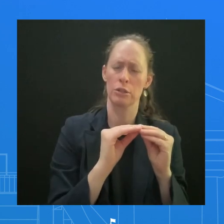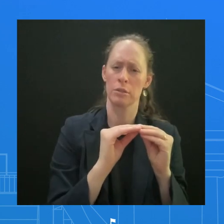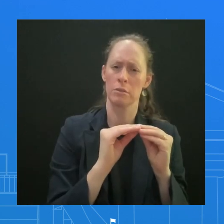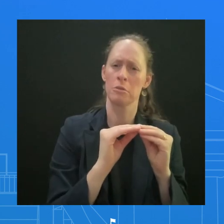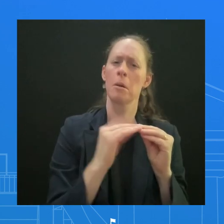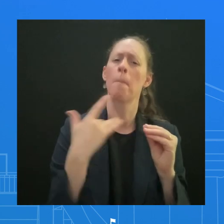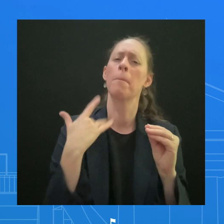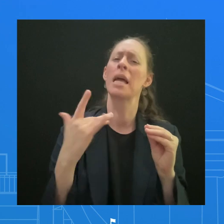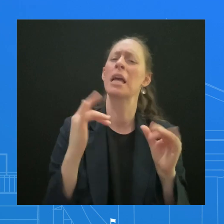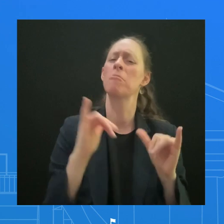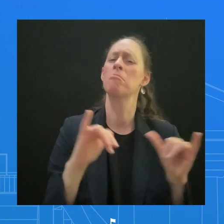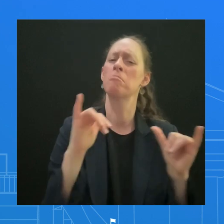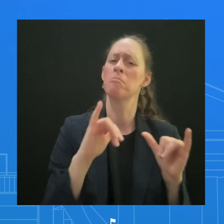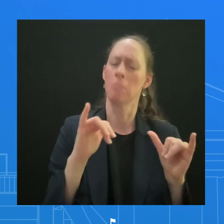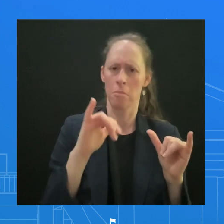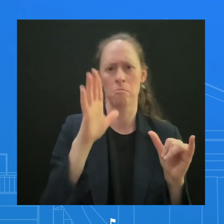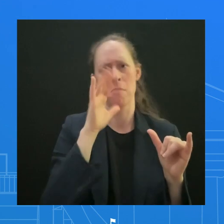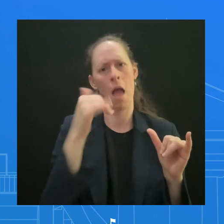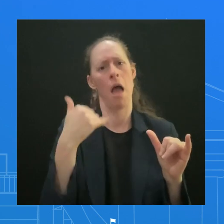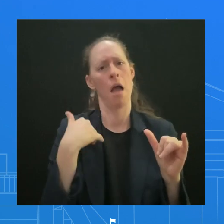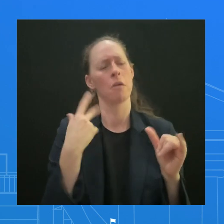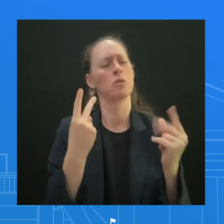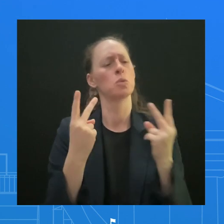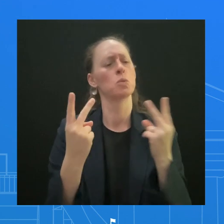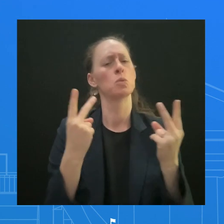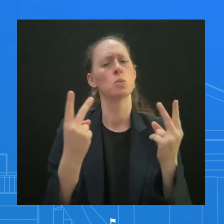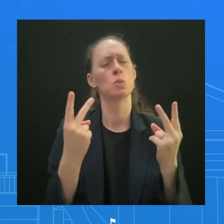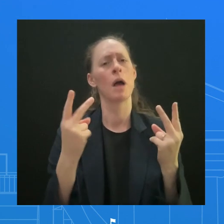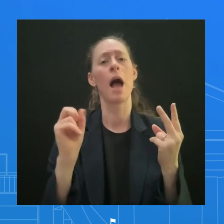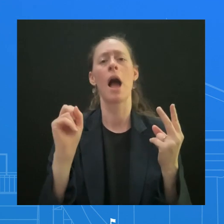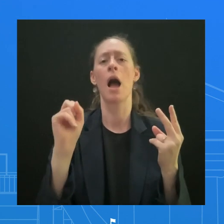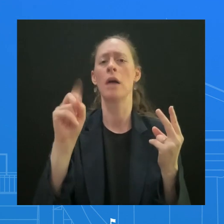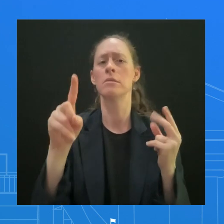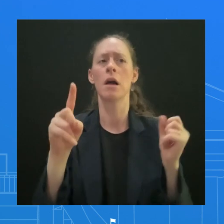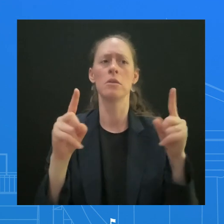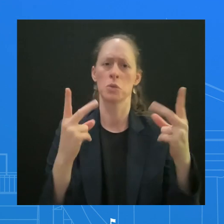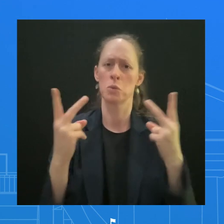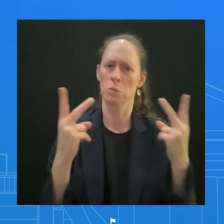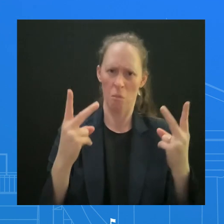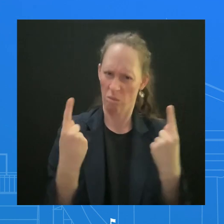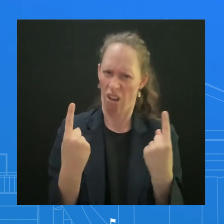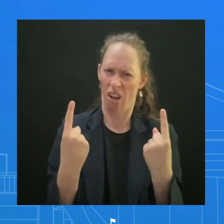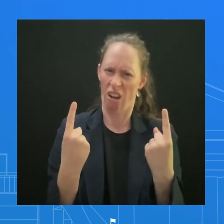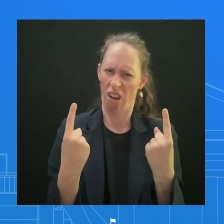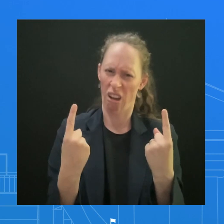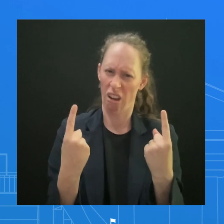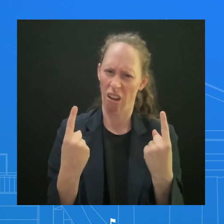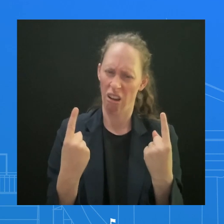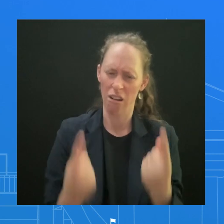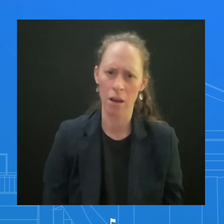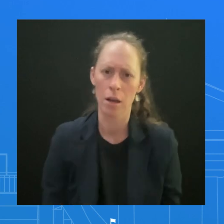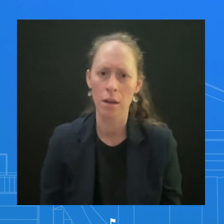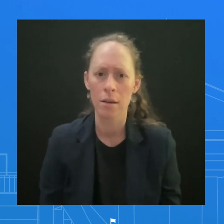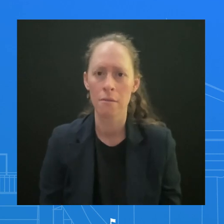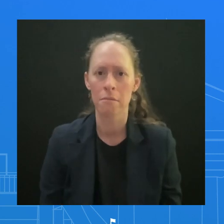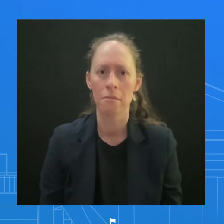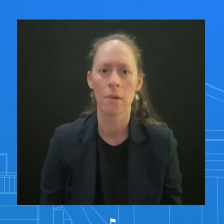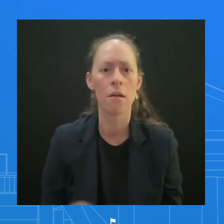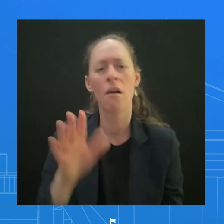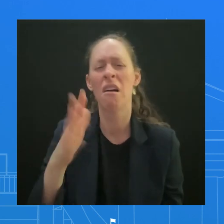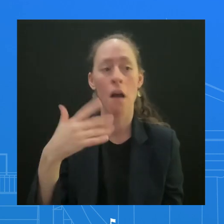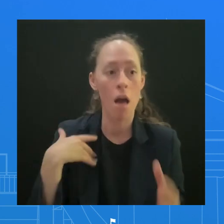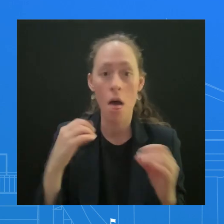questions to each leader? Yeah, I'm not going to get into the sausage making on this. I mean, we had good discussions with the Indians as we were preparing for this